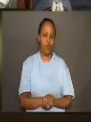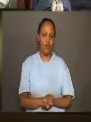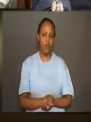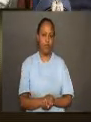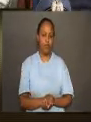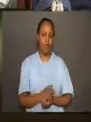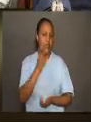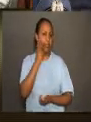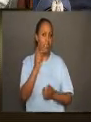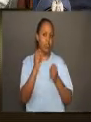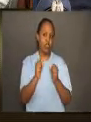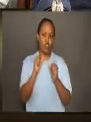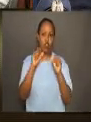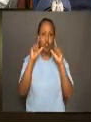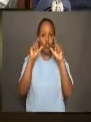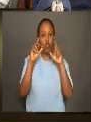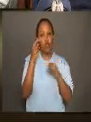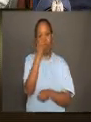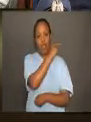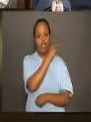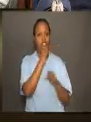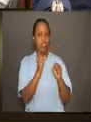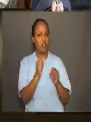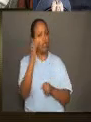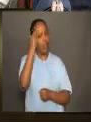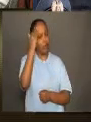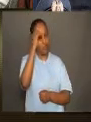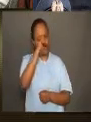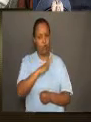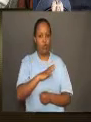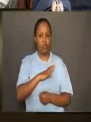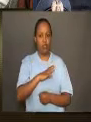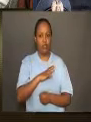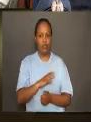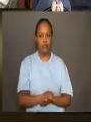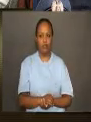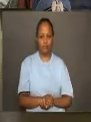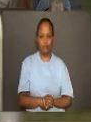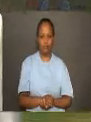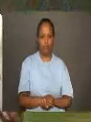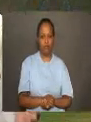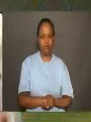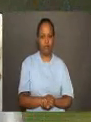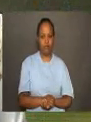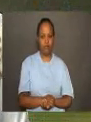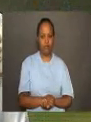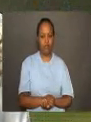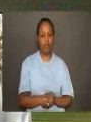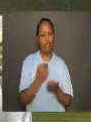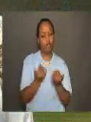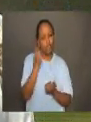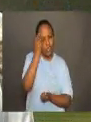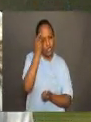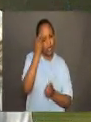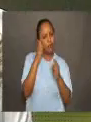You can see some photographs of famous examples on the screen. Let us consider